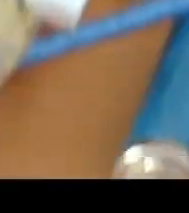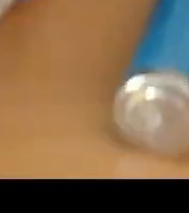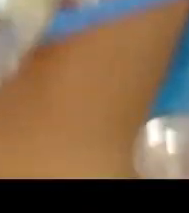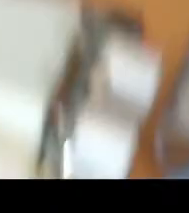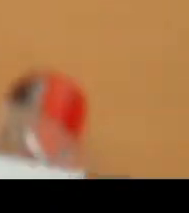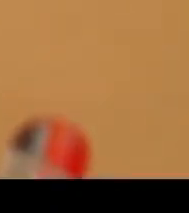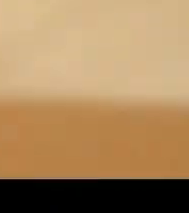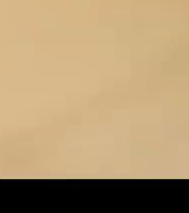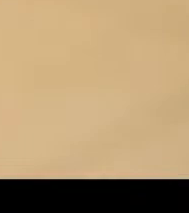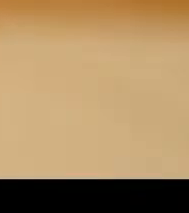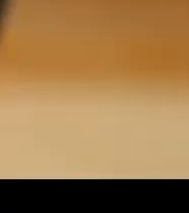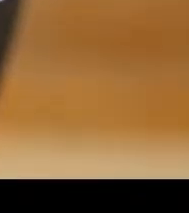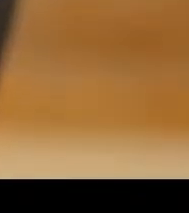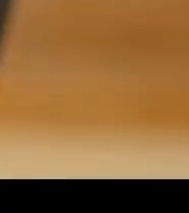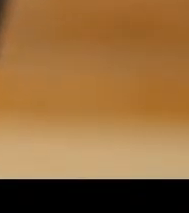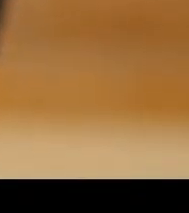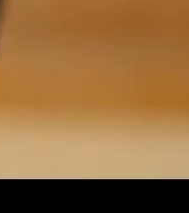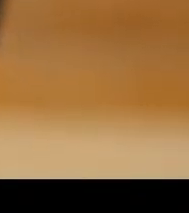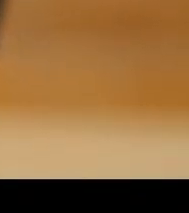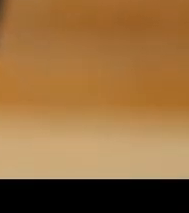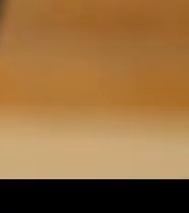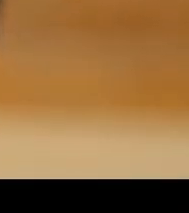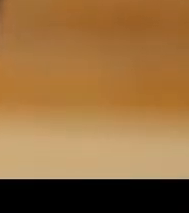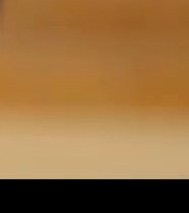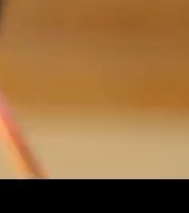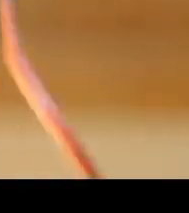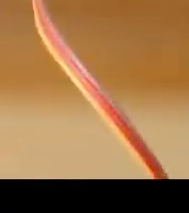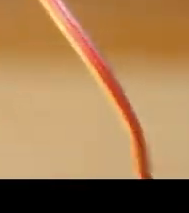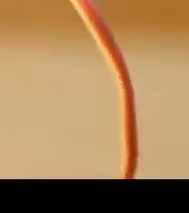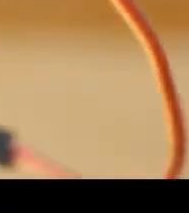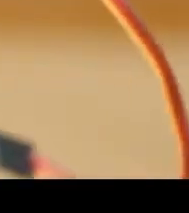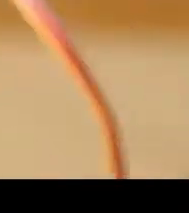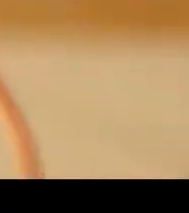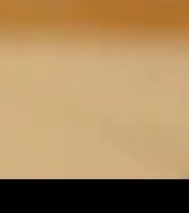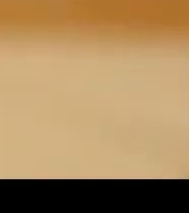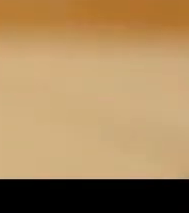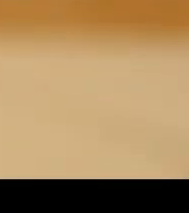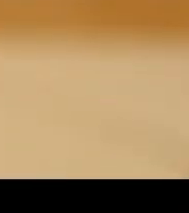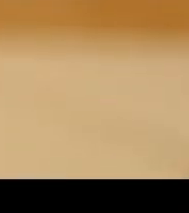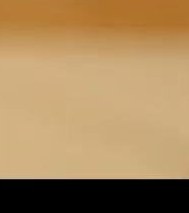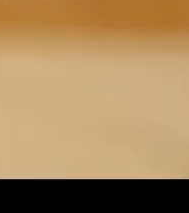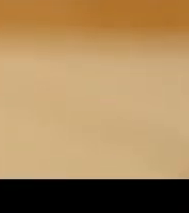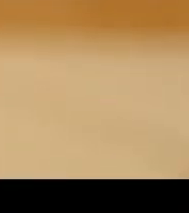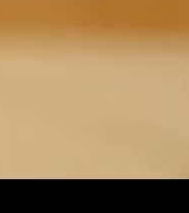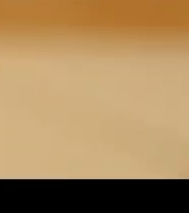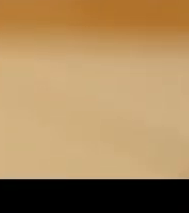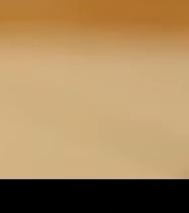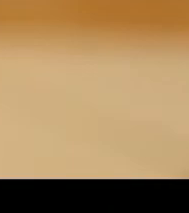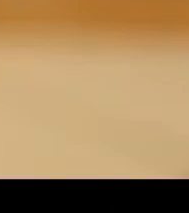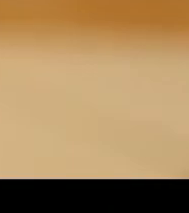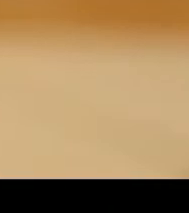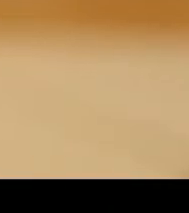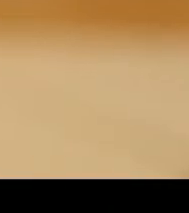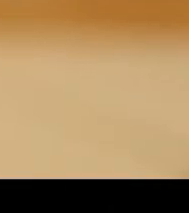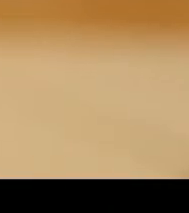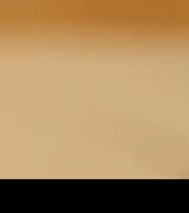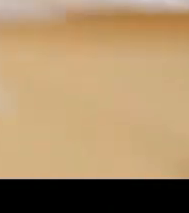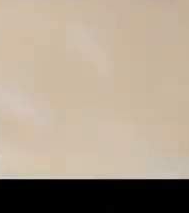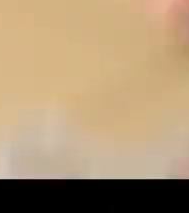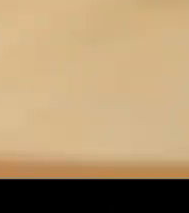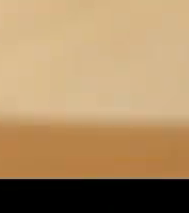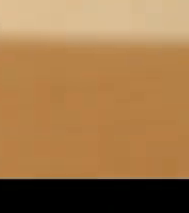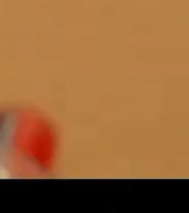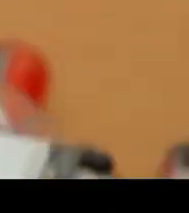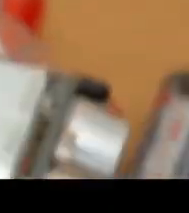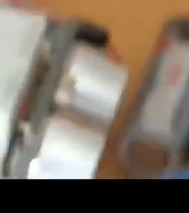This motor is used to with this pumping organ, the one that pumps the water